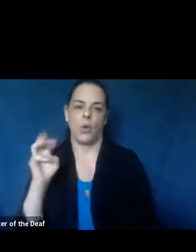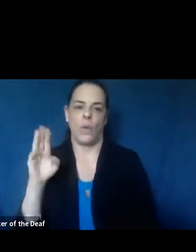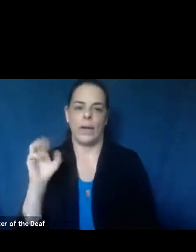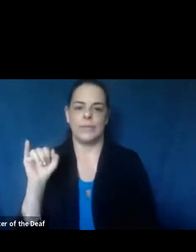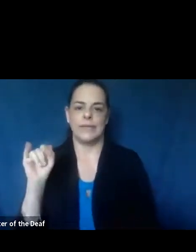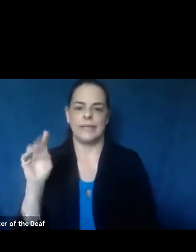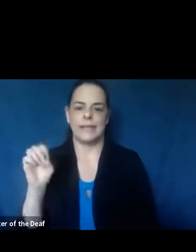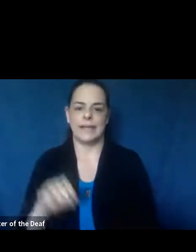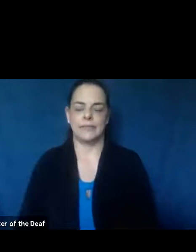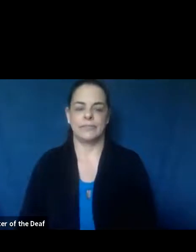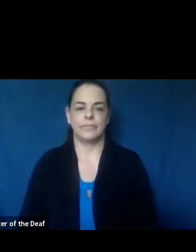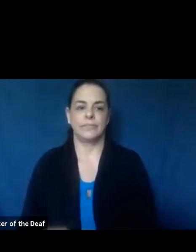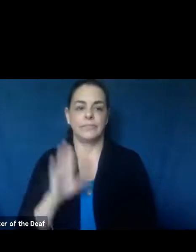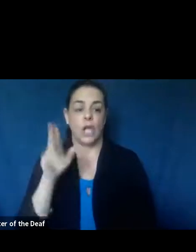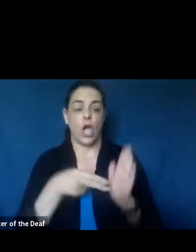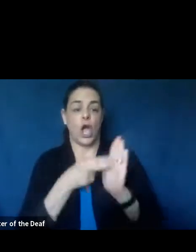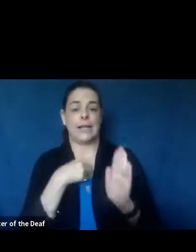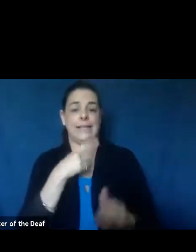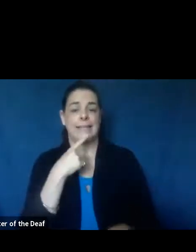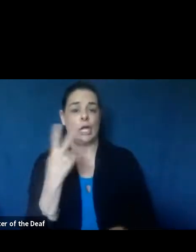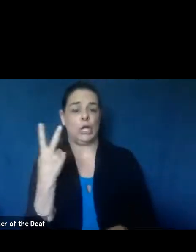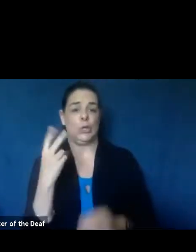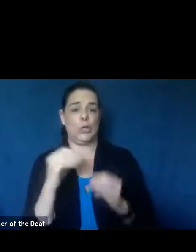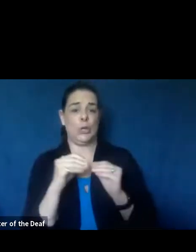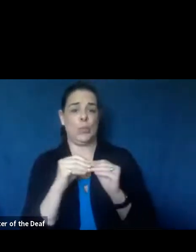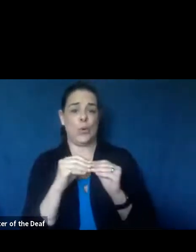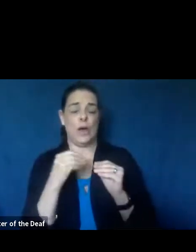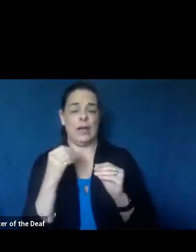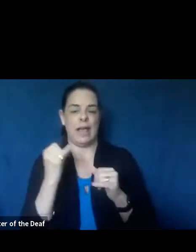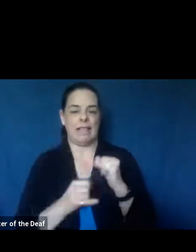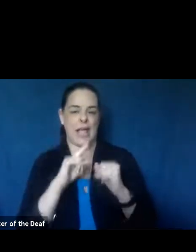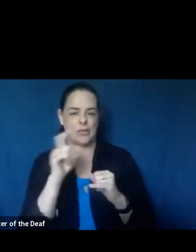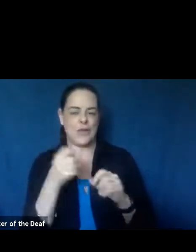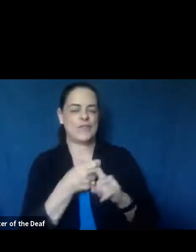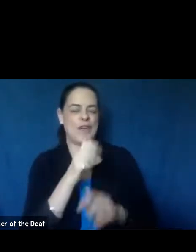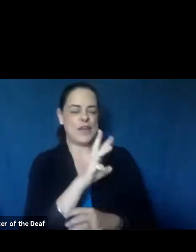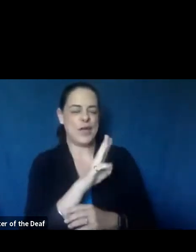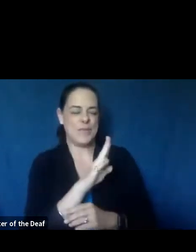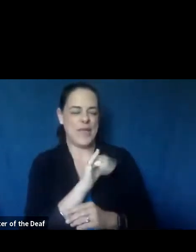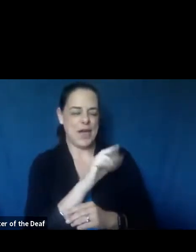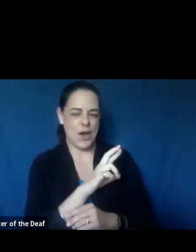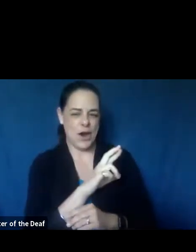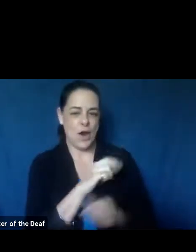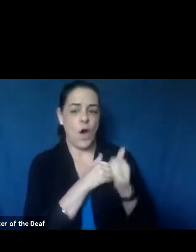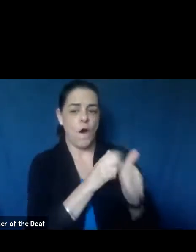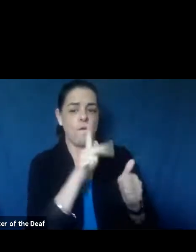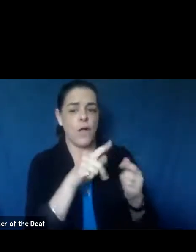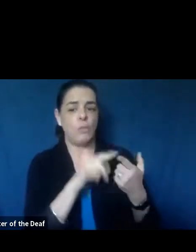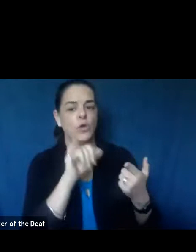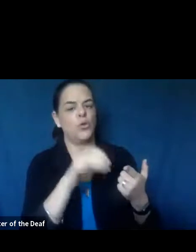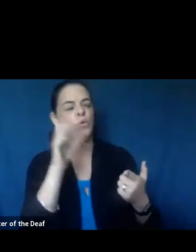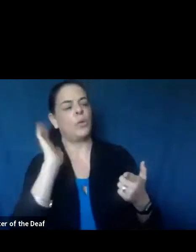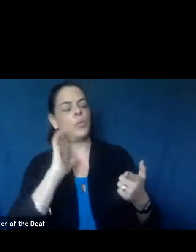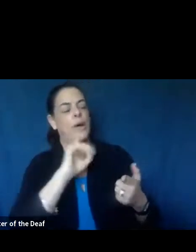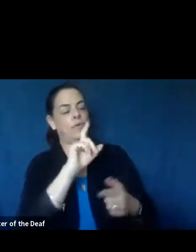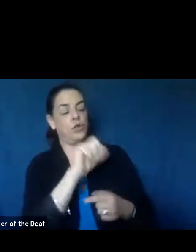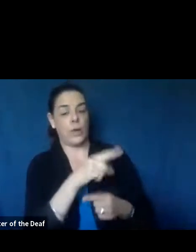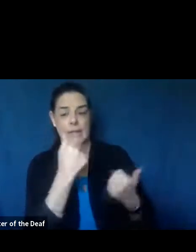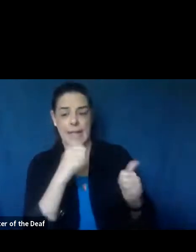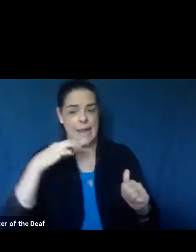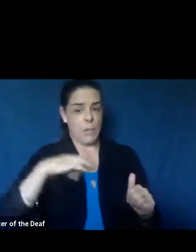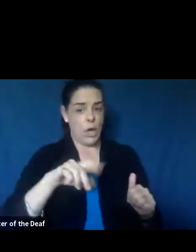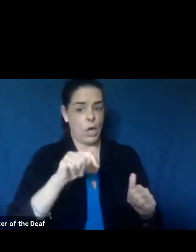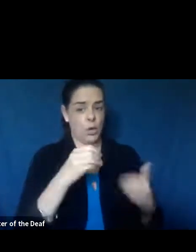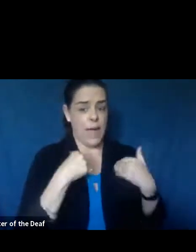be honest and transparent, because I said 2 more, we did get the last question in here from WBIR, just to follow up to their previous question. Is there any benefit to